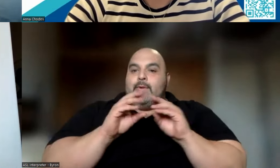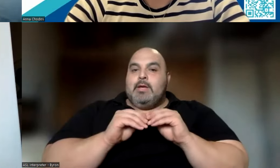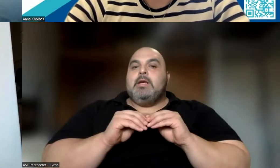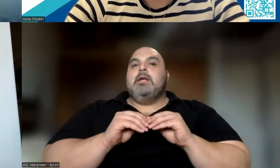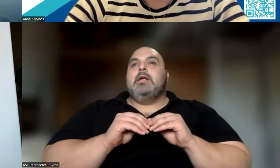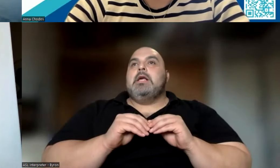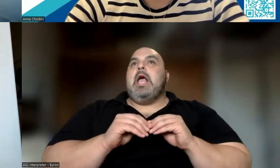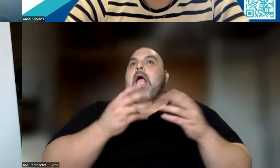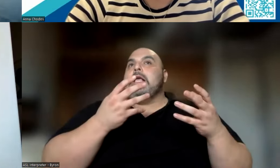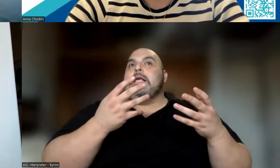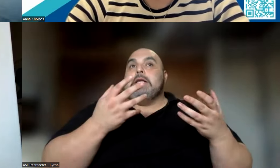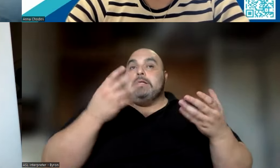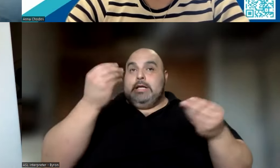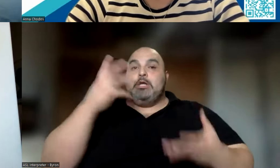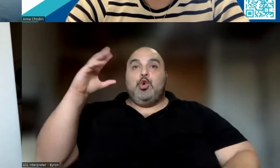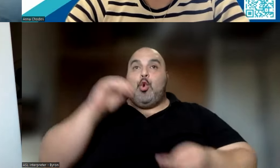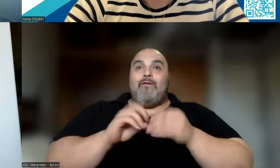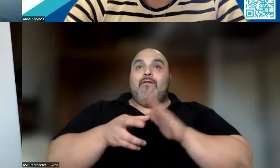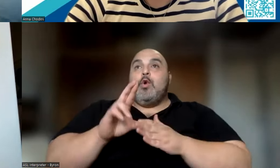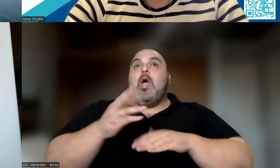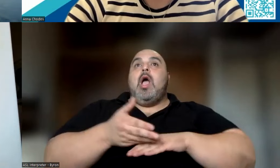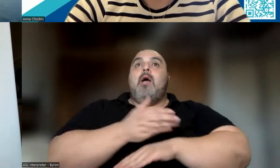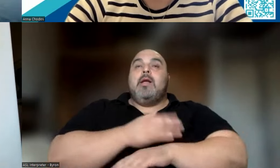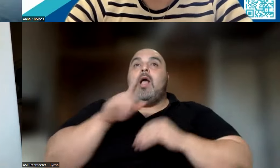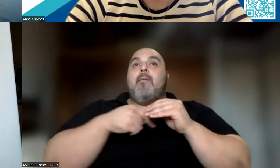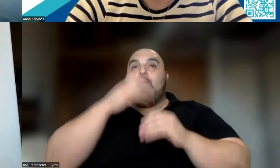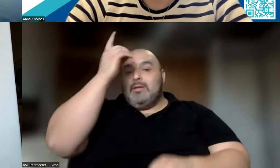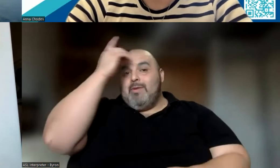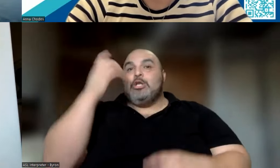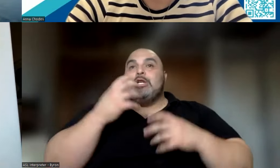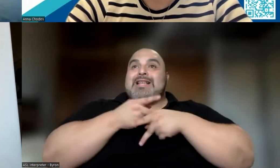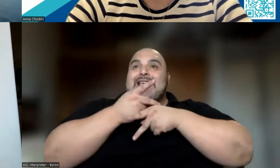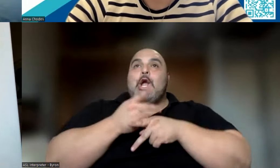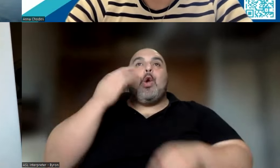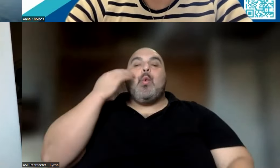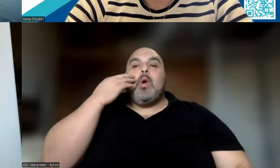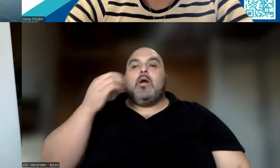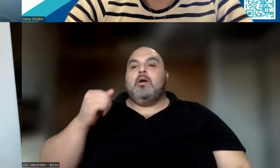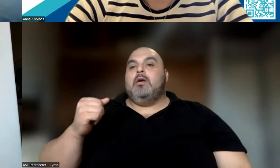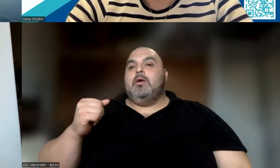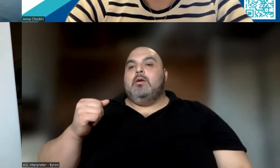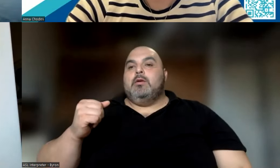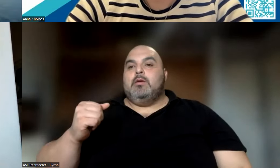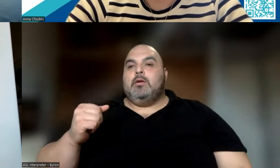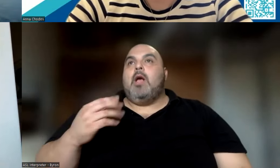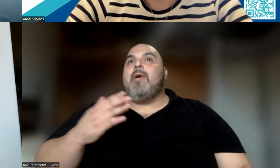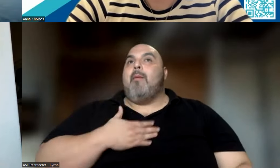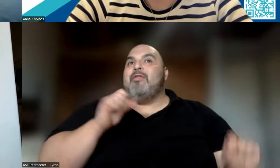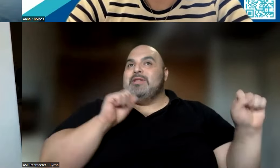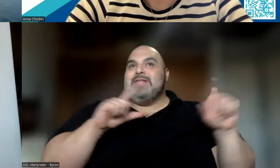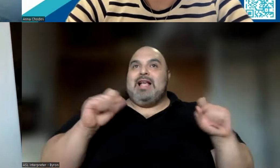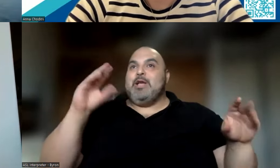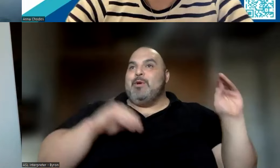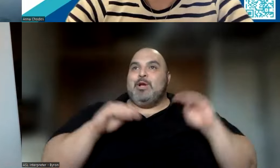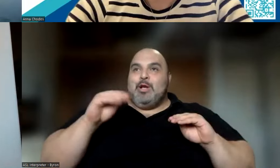us an overview and some updates about the Dementia Care Aware. I'm very impressed by the slide deck that you put together, especially the